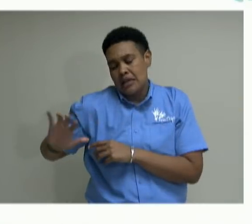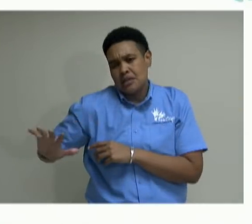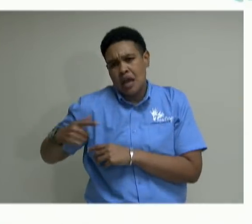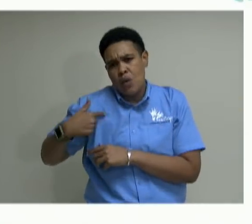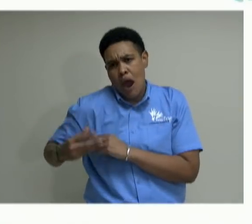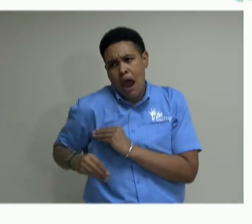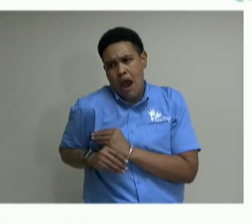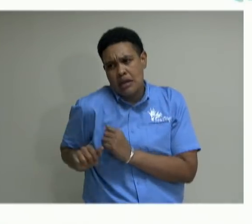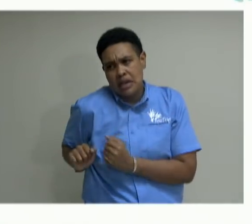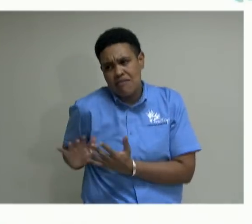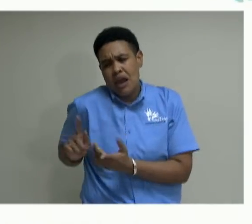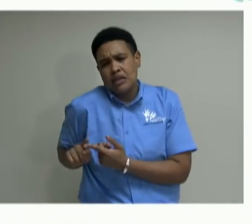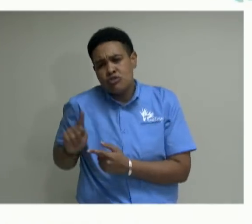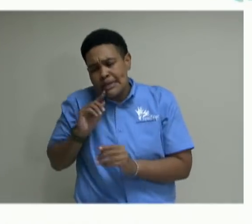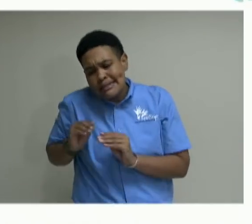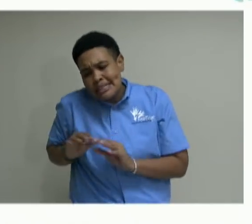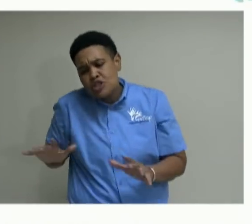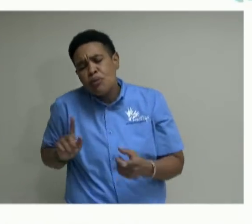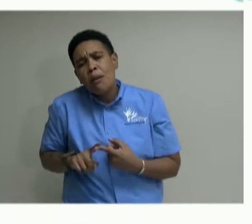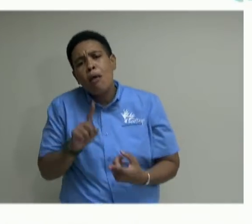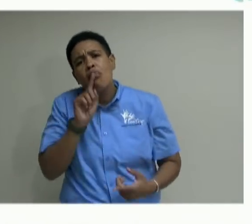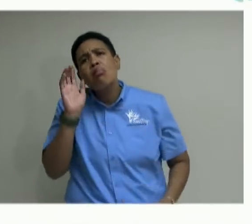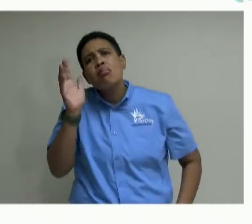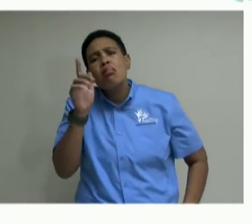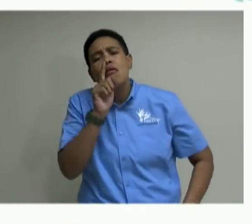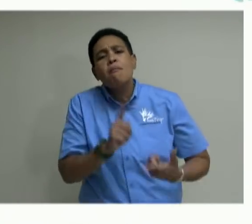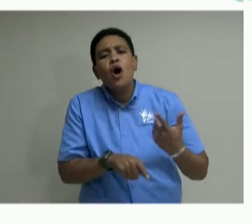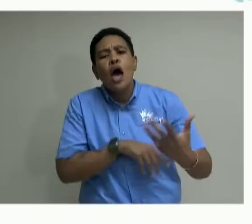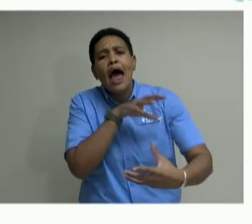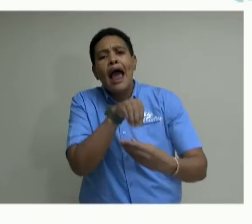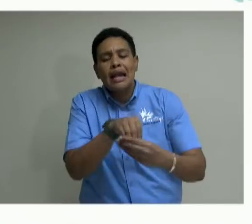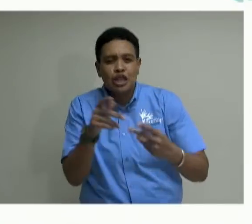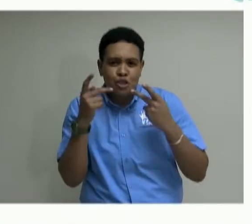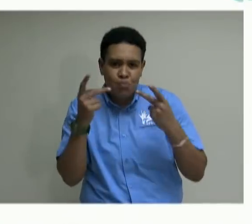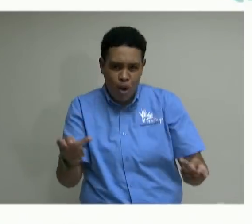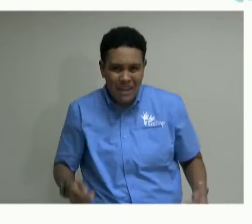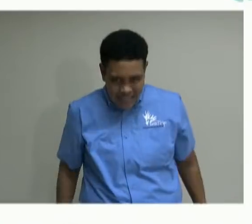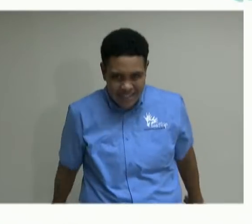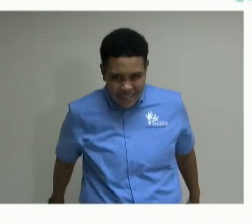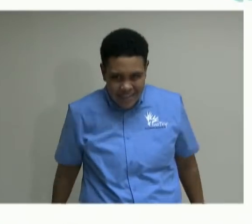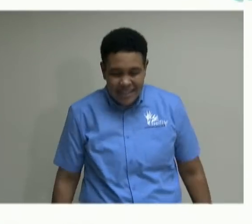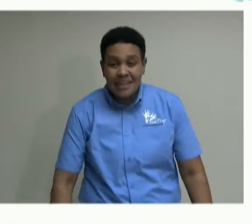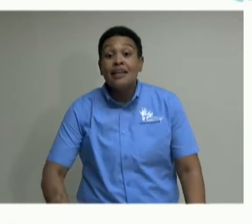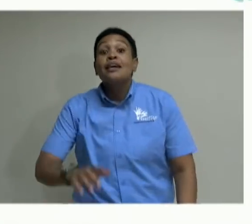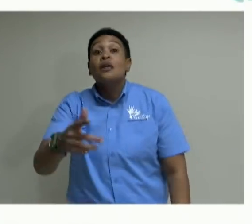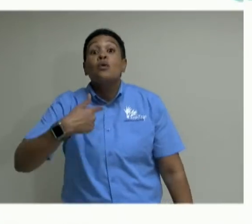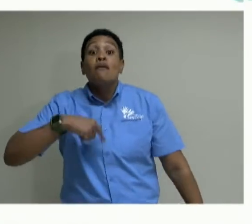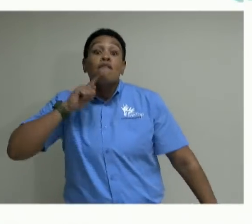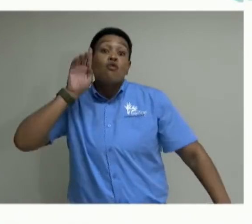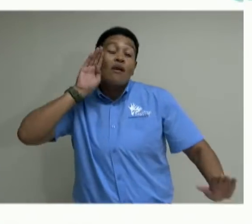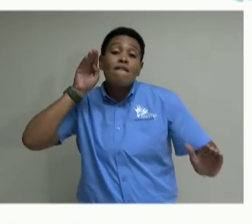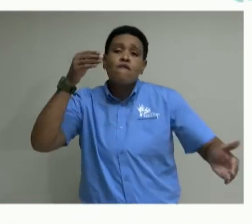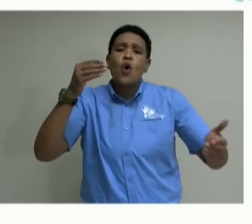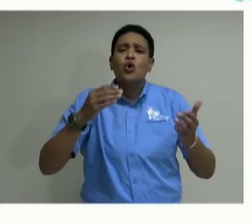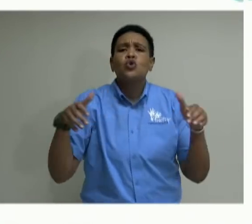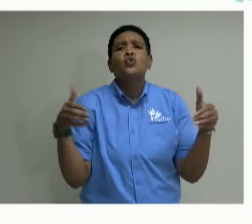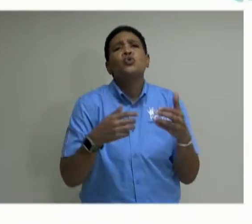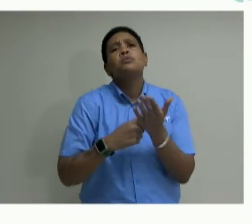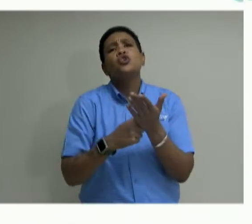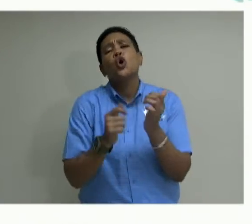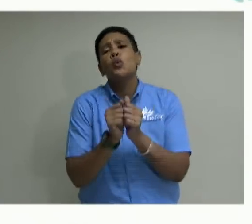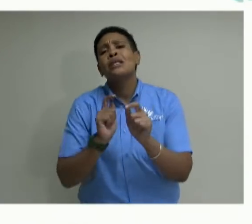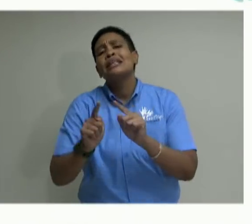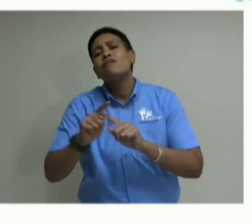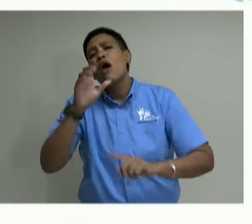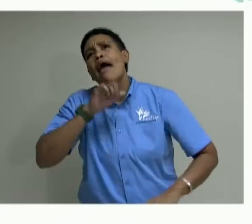places distributing and speaking and engaging the public. We would have had focus group discussion with different